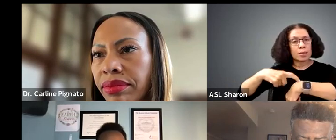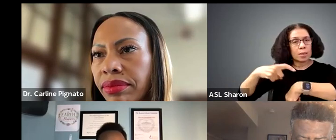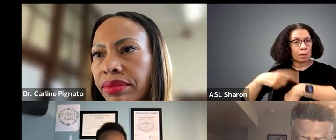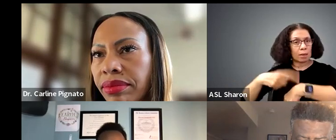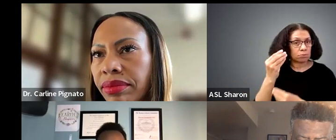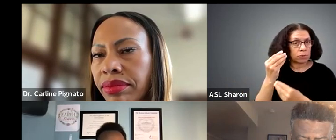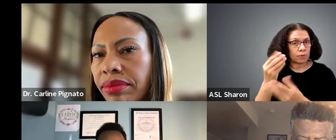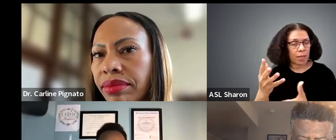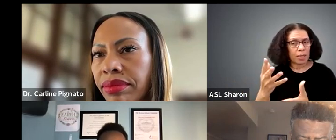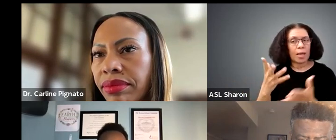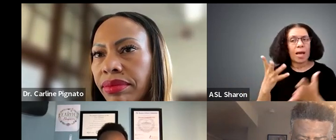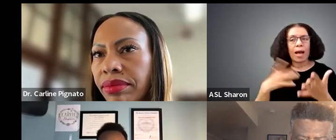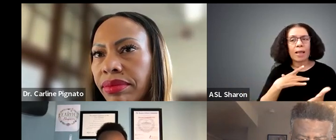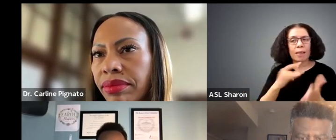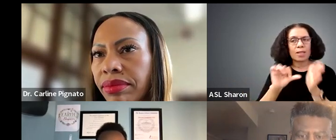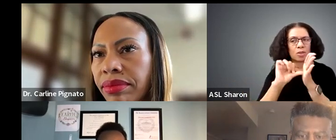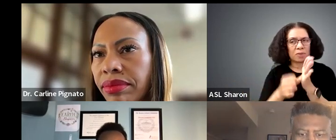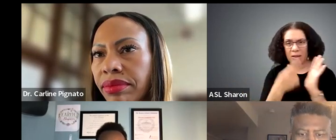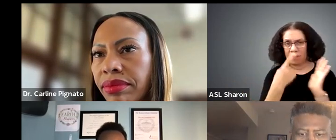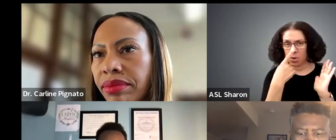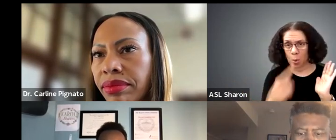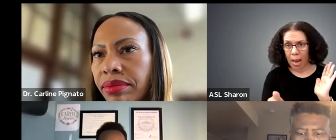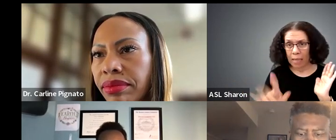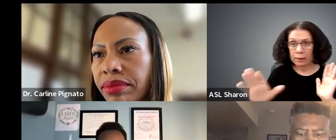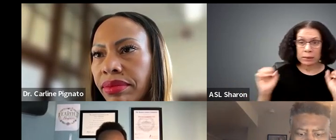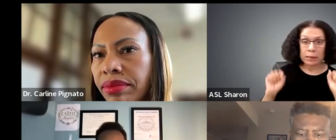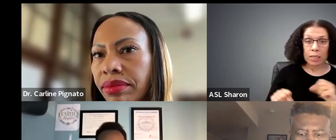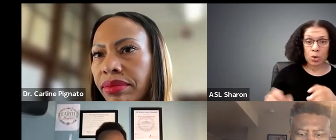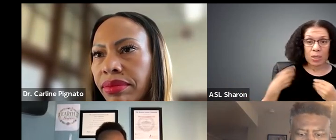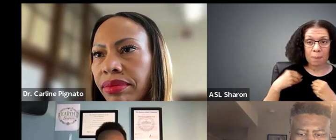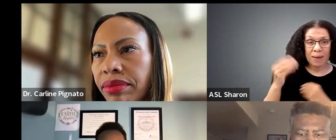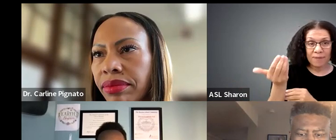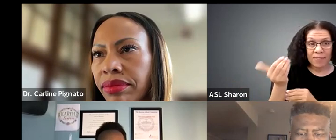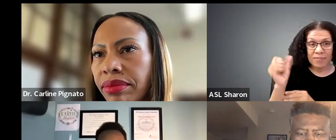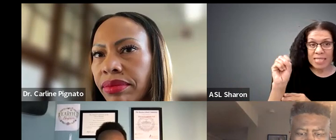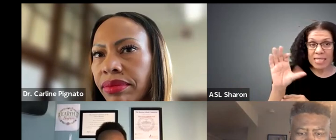that I'd like to raise with you if that's possible. Is it okay to give me 15 seconds?